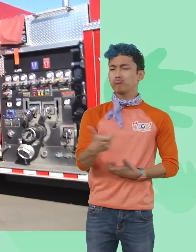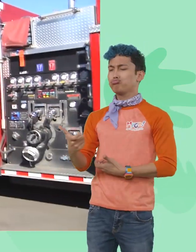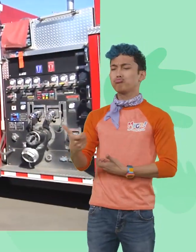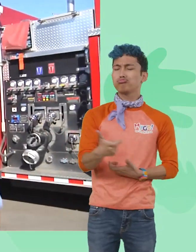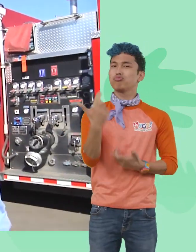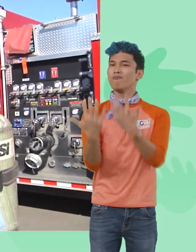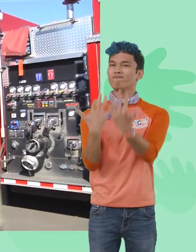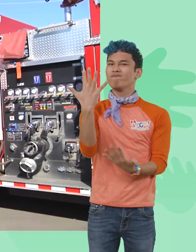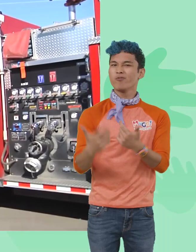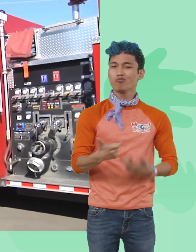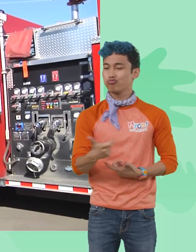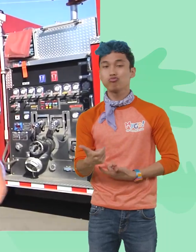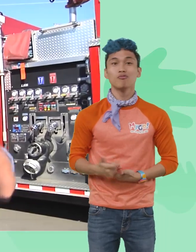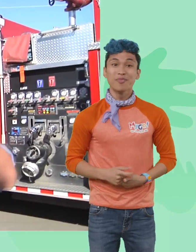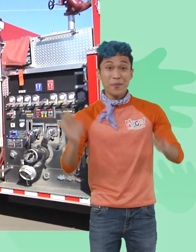fires.